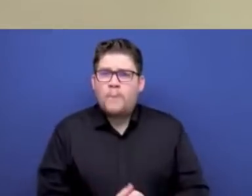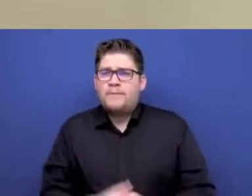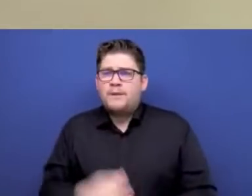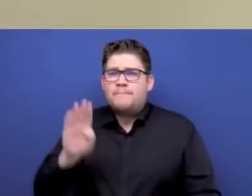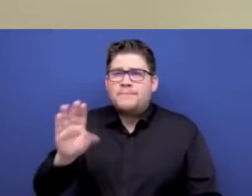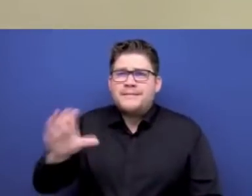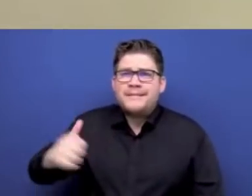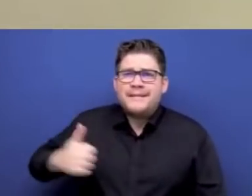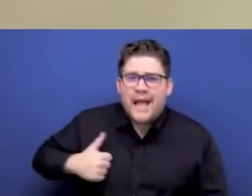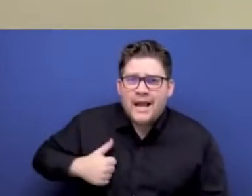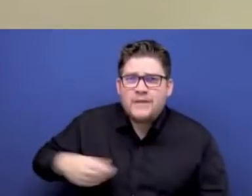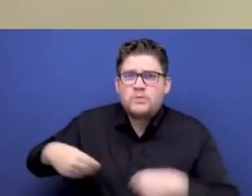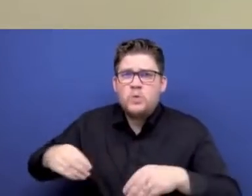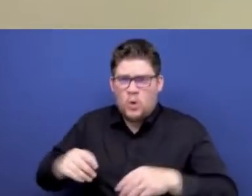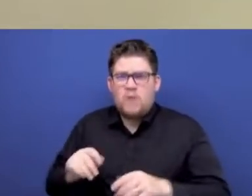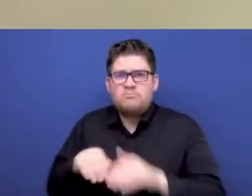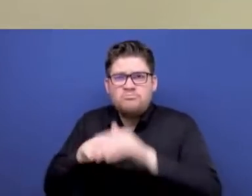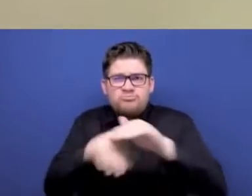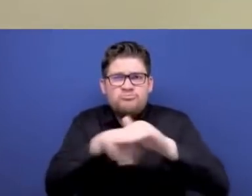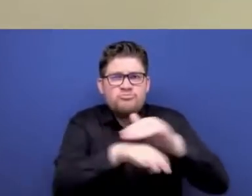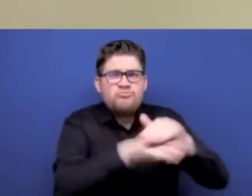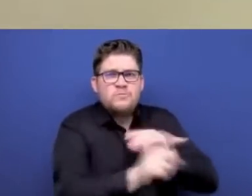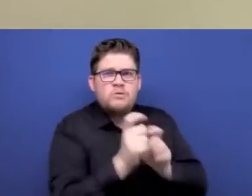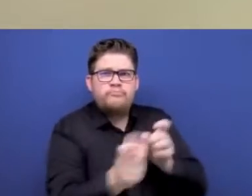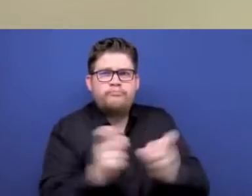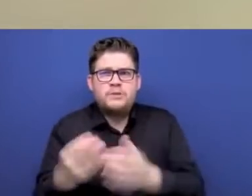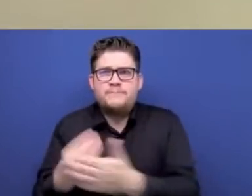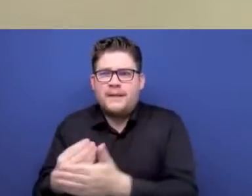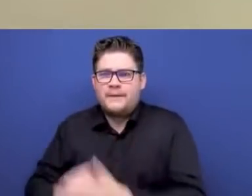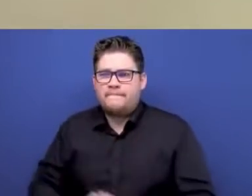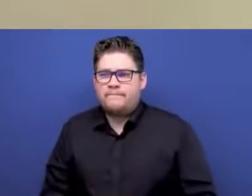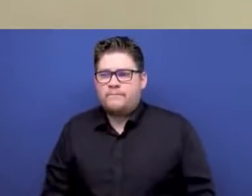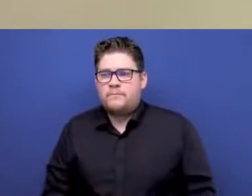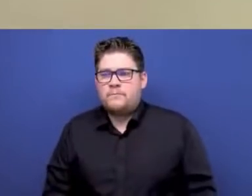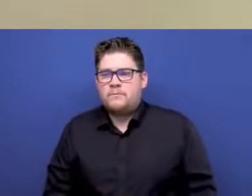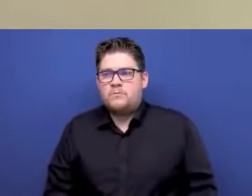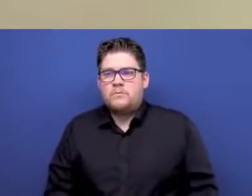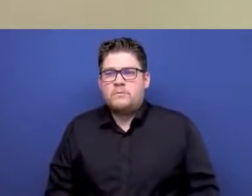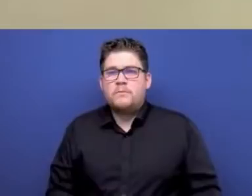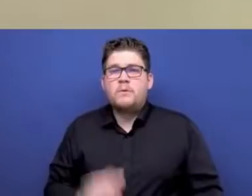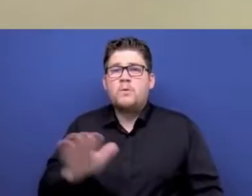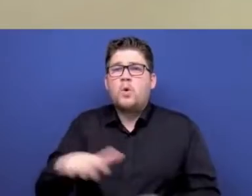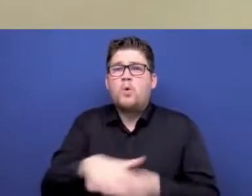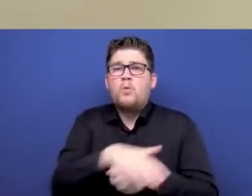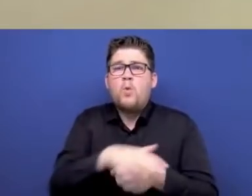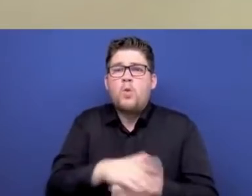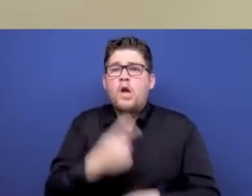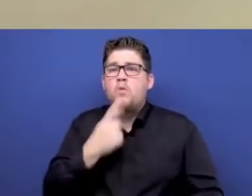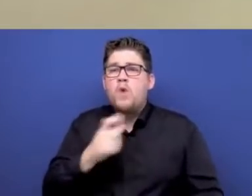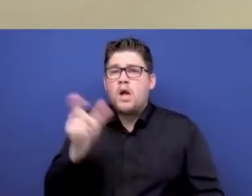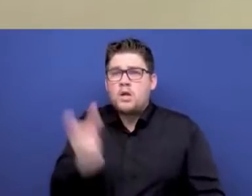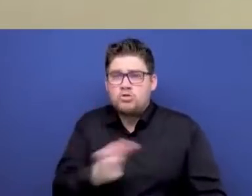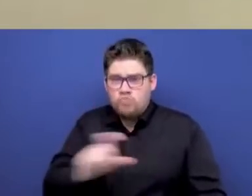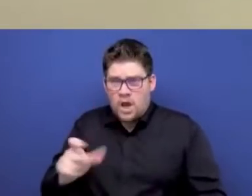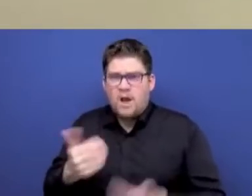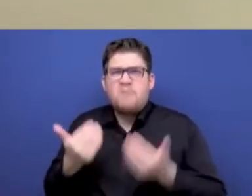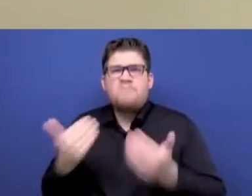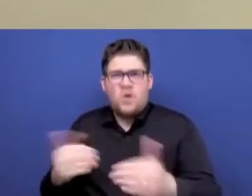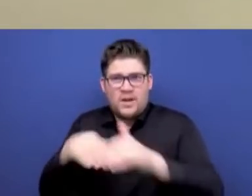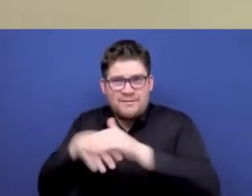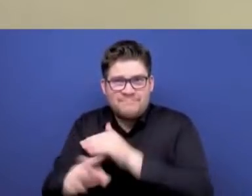out to your local Canadian Red Cross contacts for donations. That's all I have for now, and happy to take questions. Thank you.